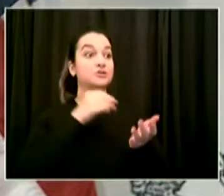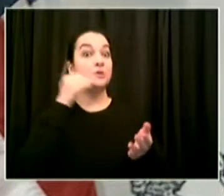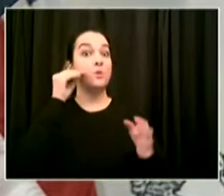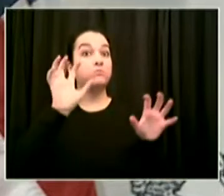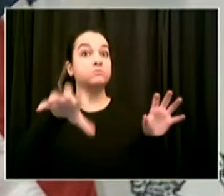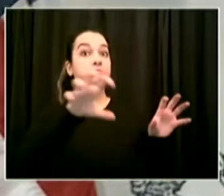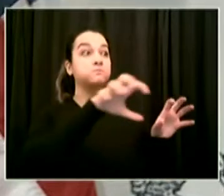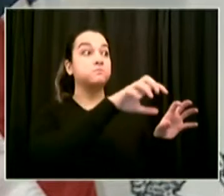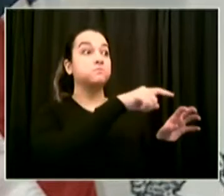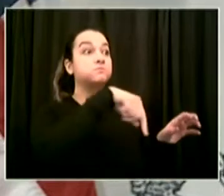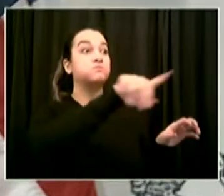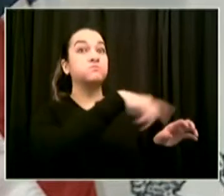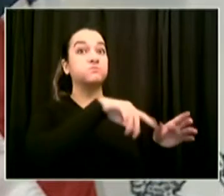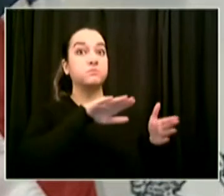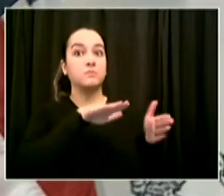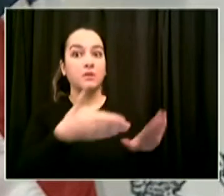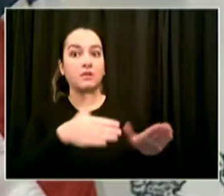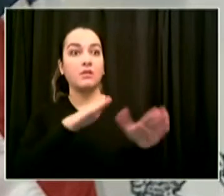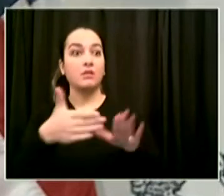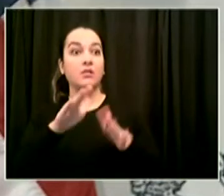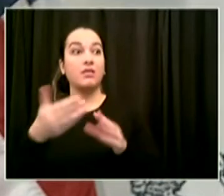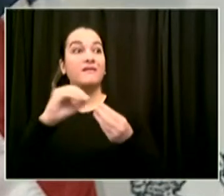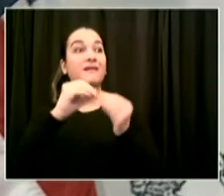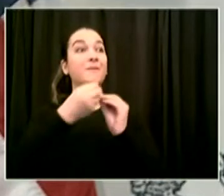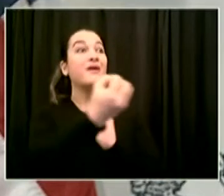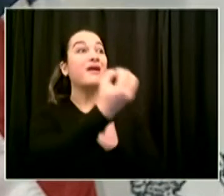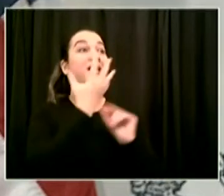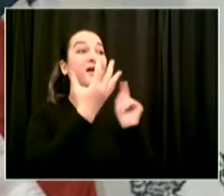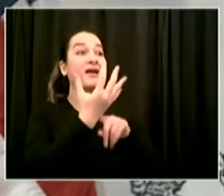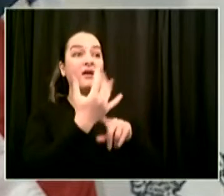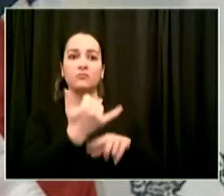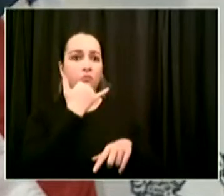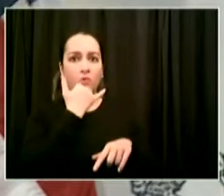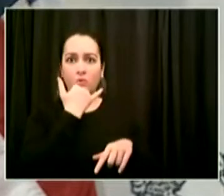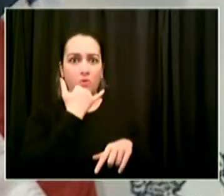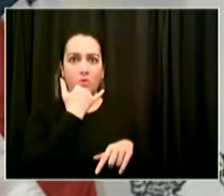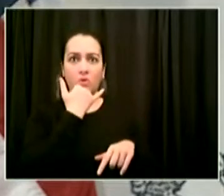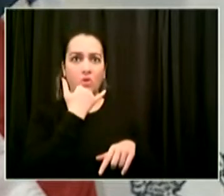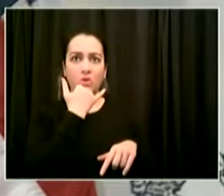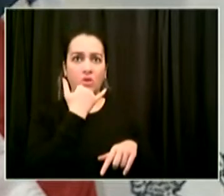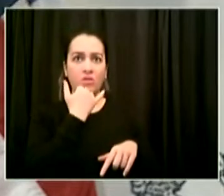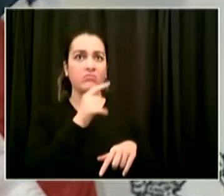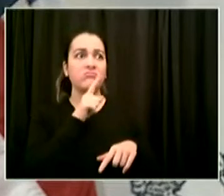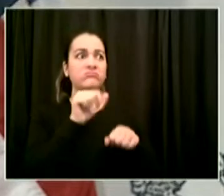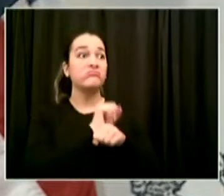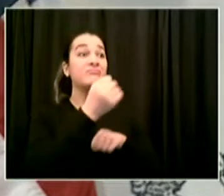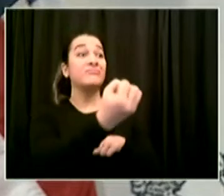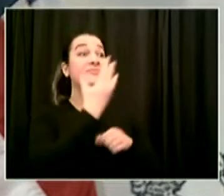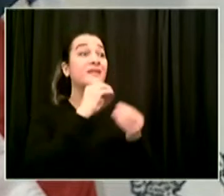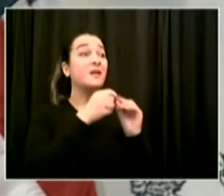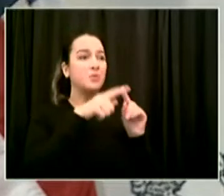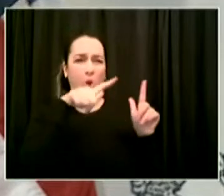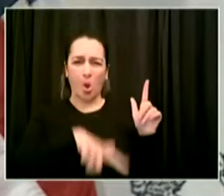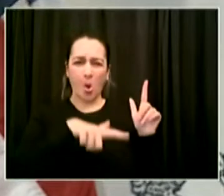weigh in, especially as there's been so many issues around data and how that works between the city and the state.